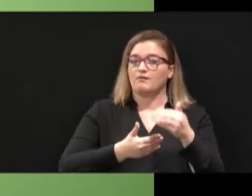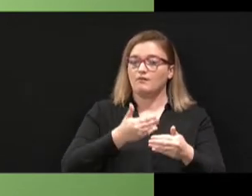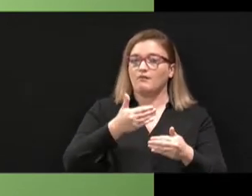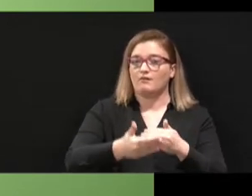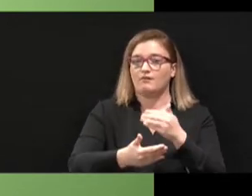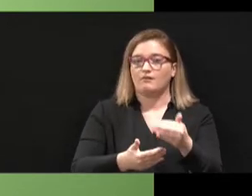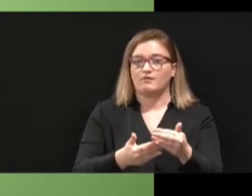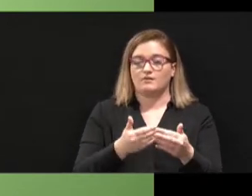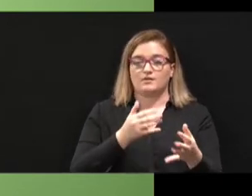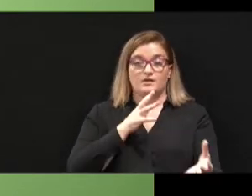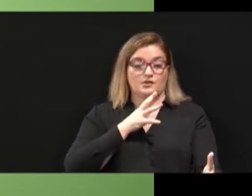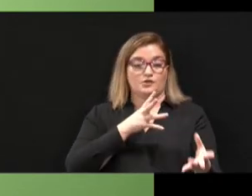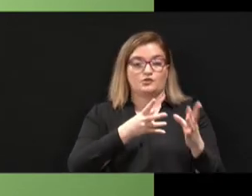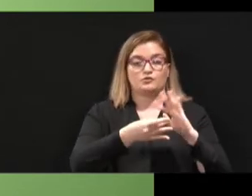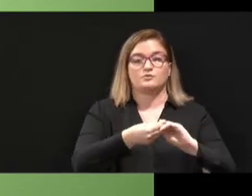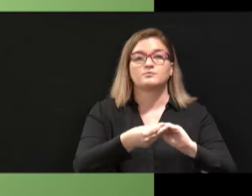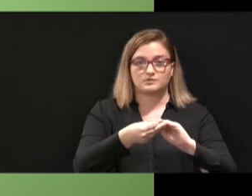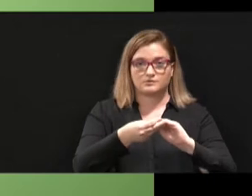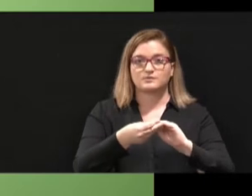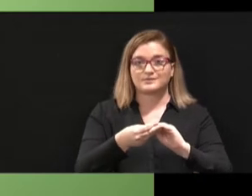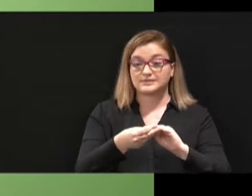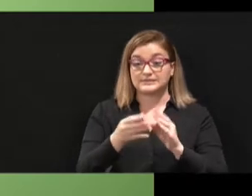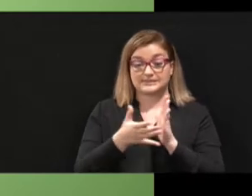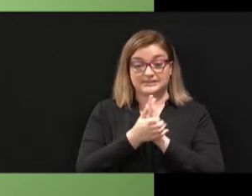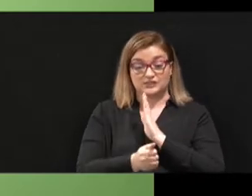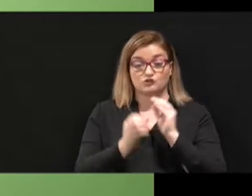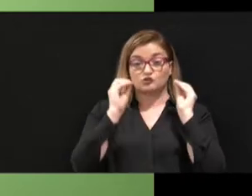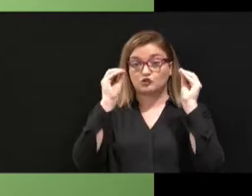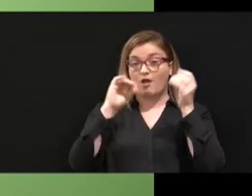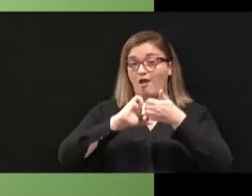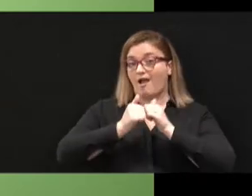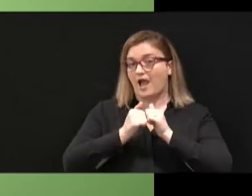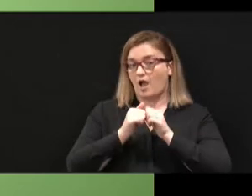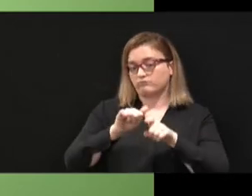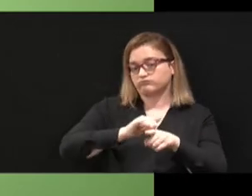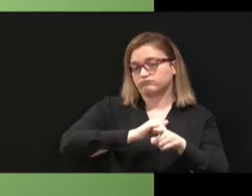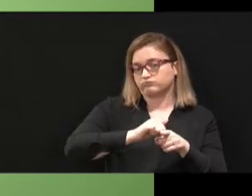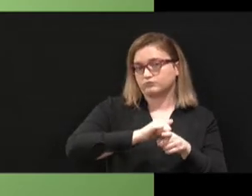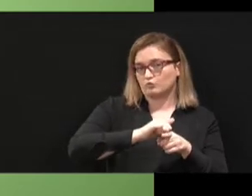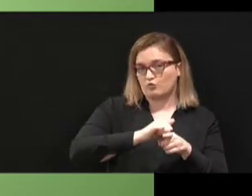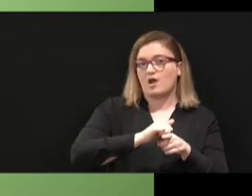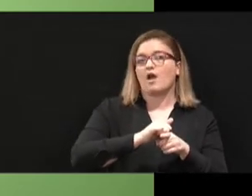is cumulative. Skills are taught in practice as new skills are hooked on.